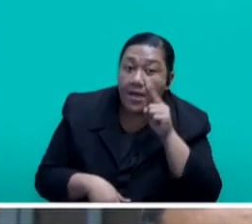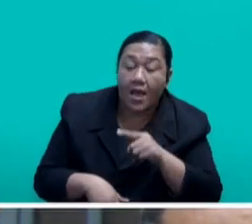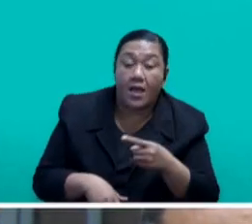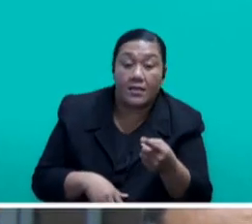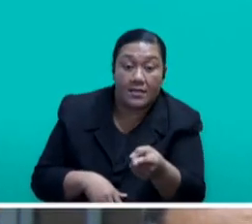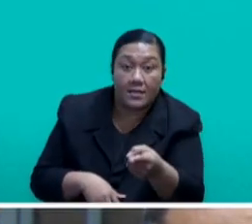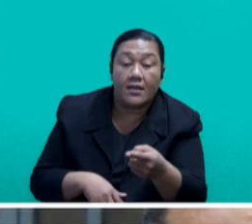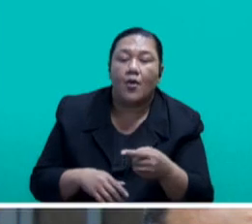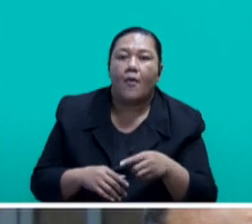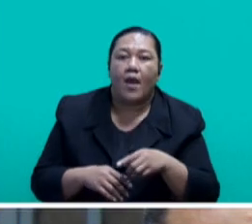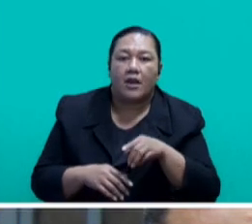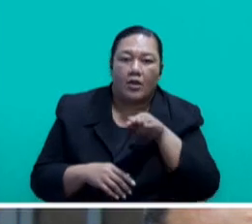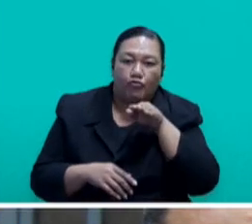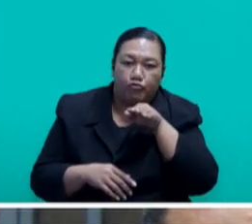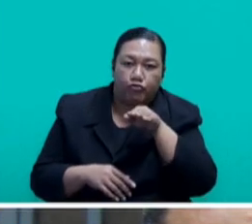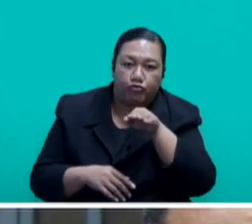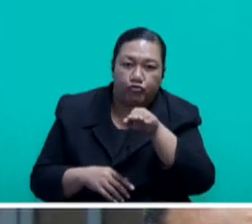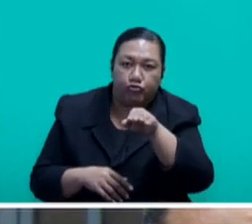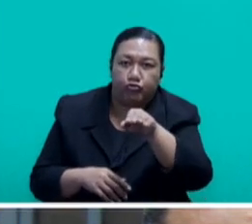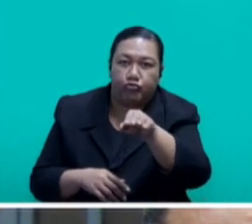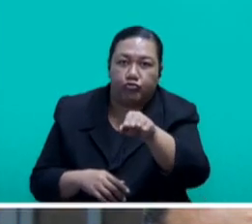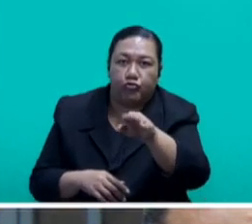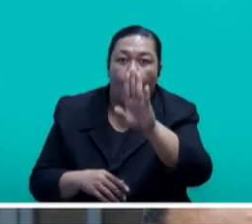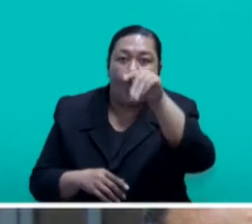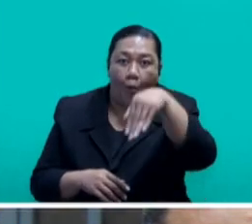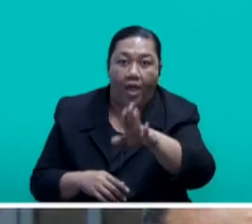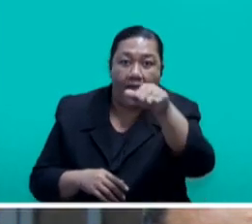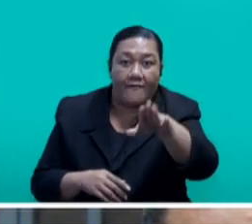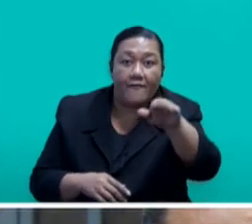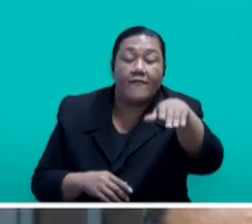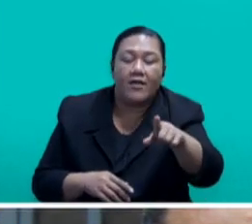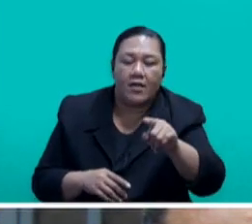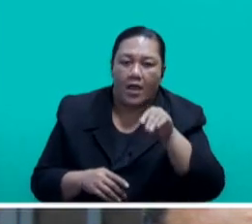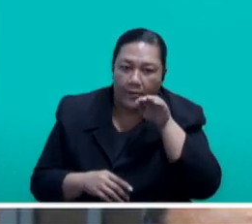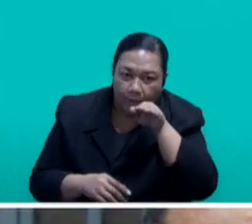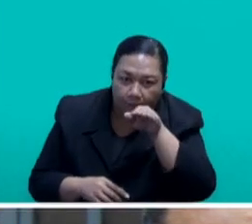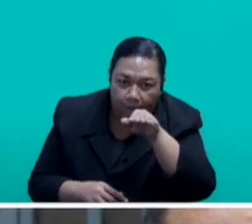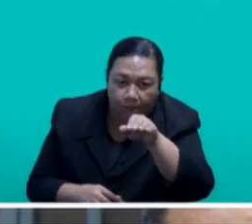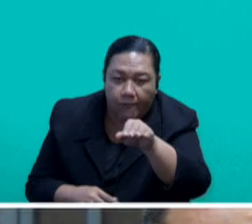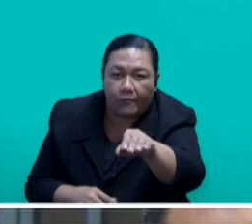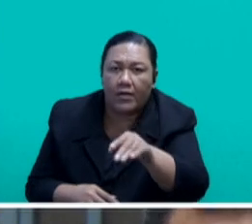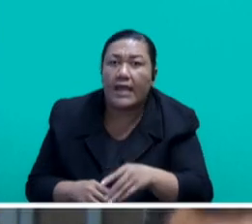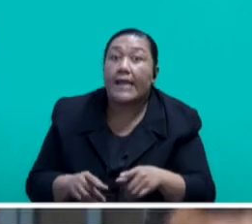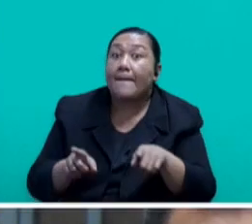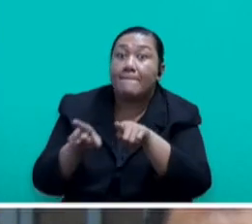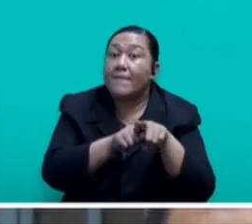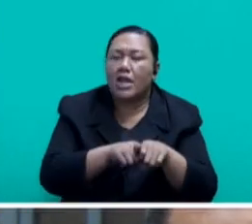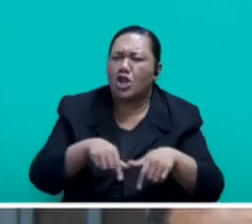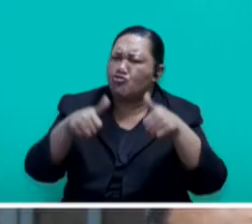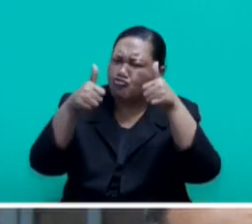This basically means that policy waves surrounding the formulation of this budget is built on good governance.